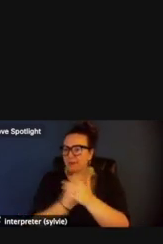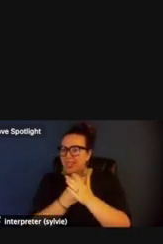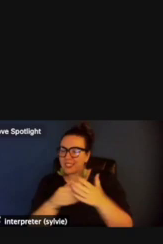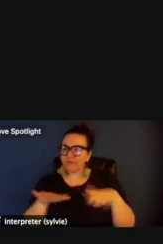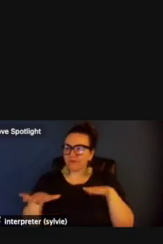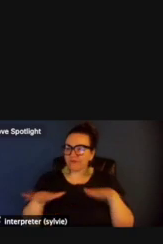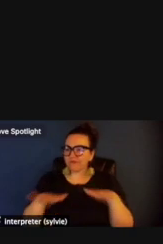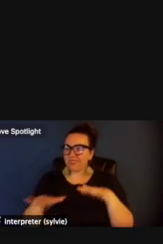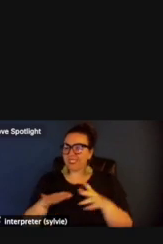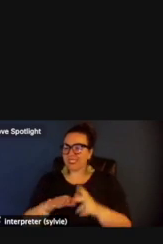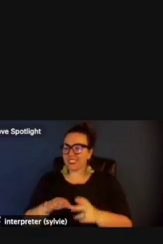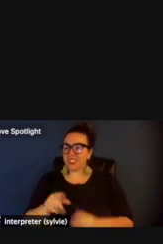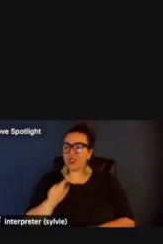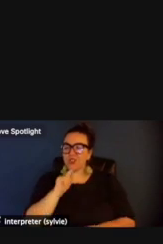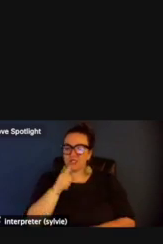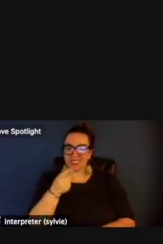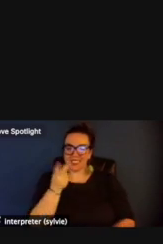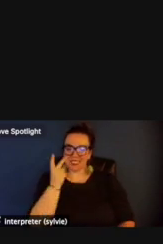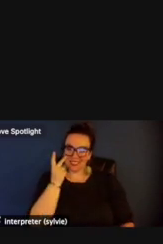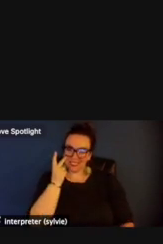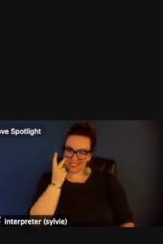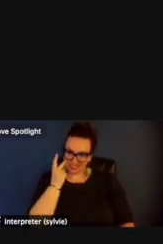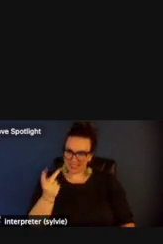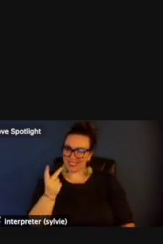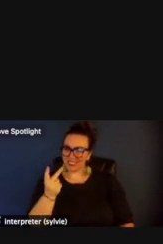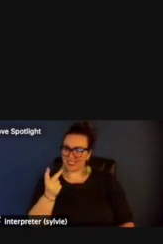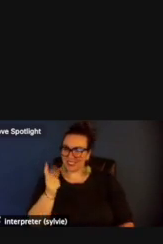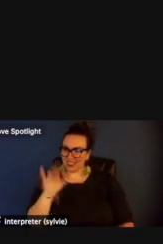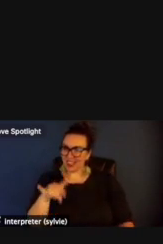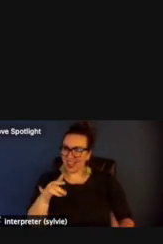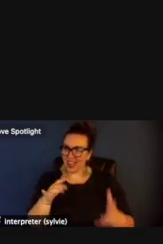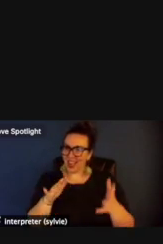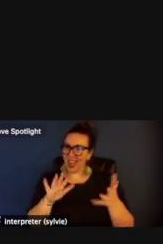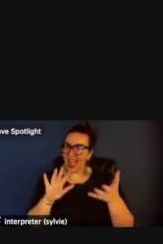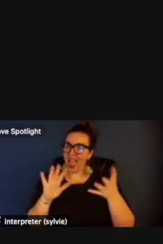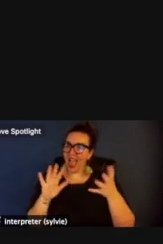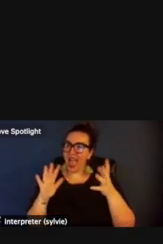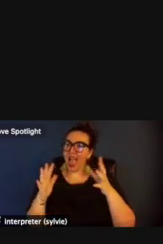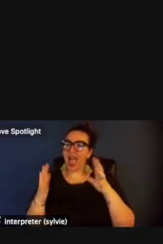It's just, you could really see what was happening, you know, just in the time that you're there.